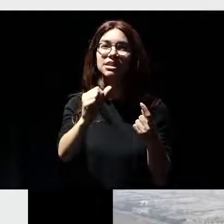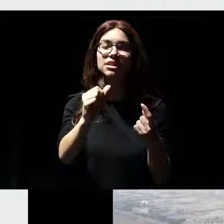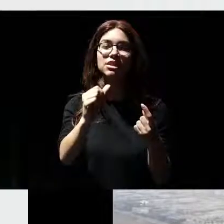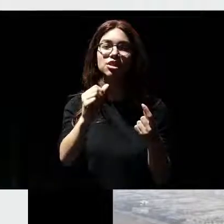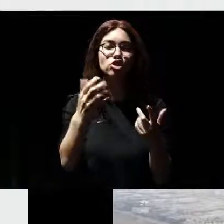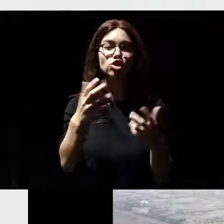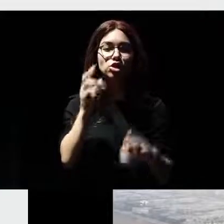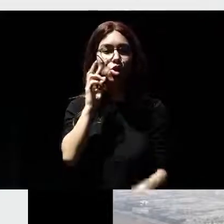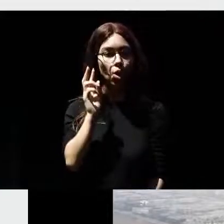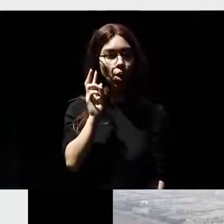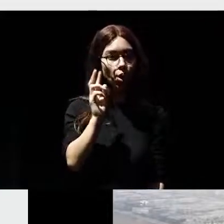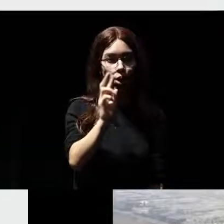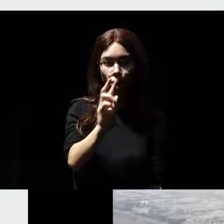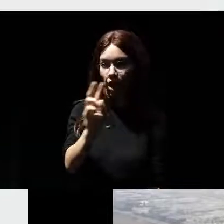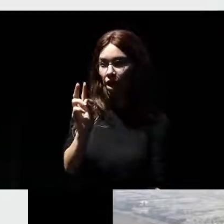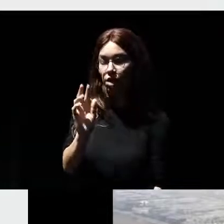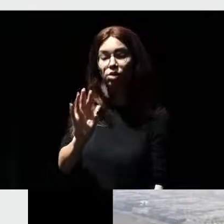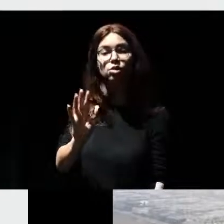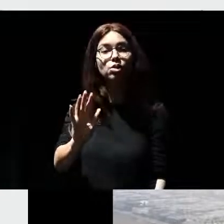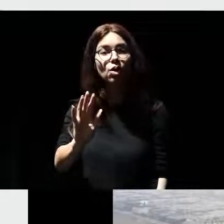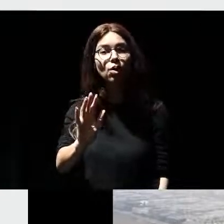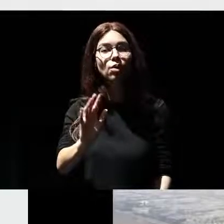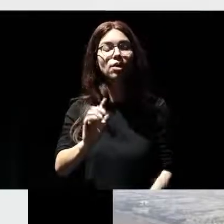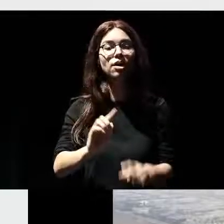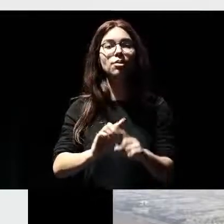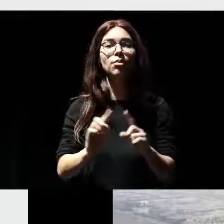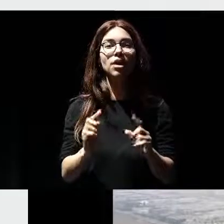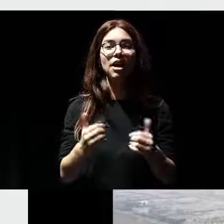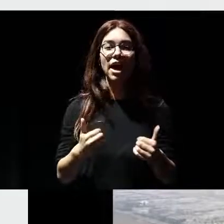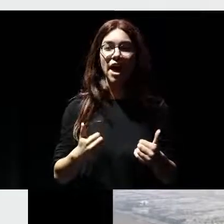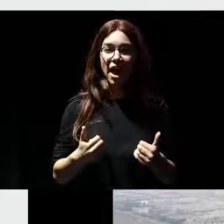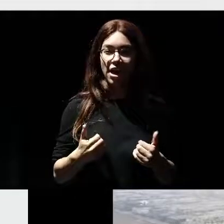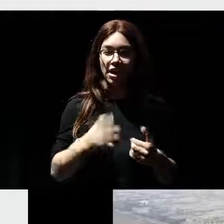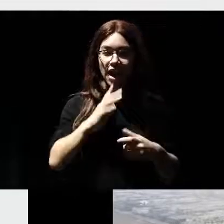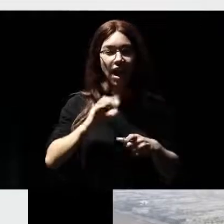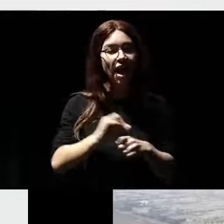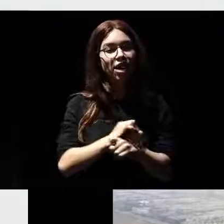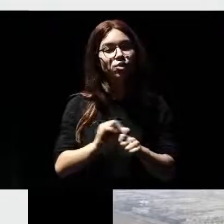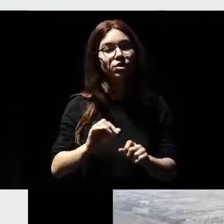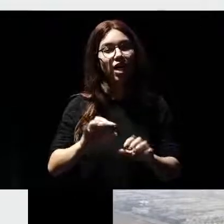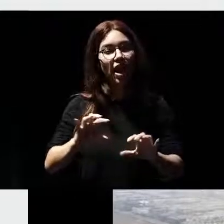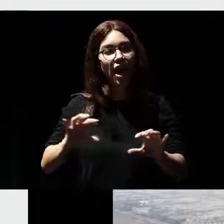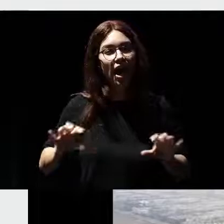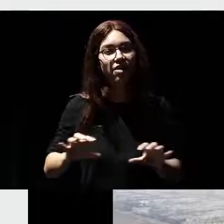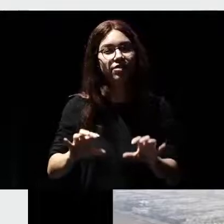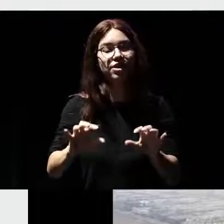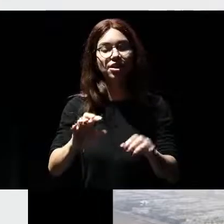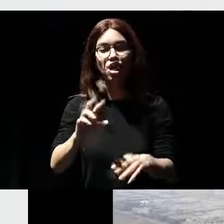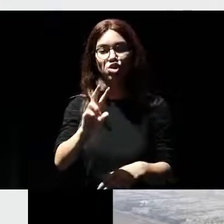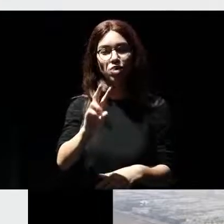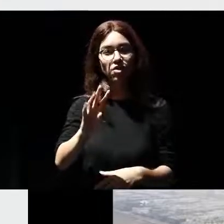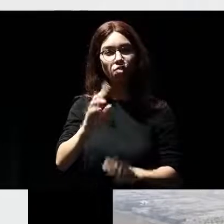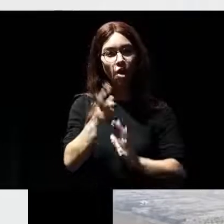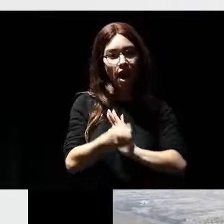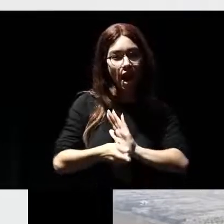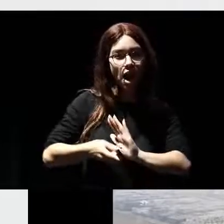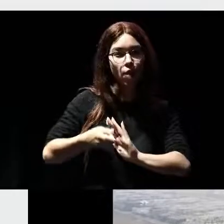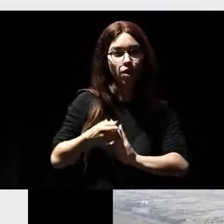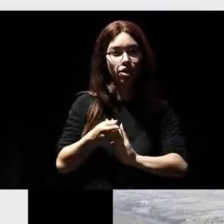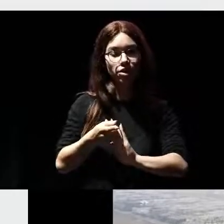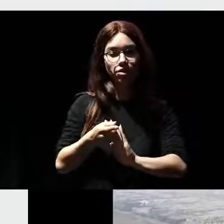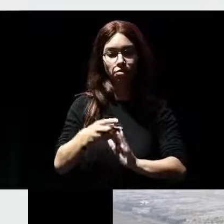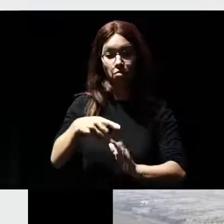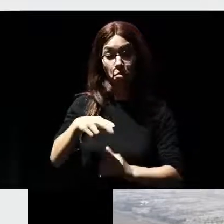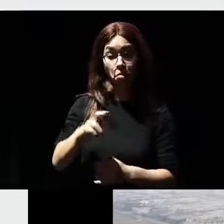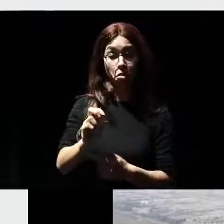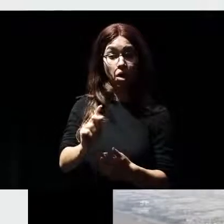look at, but a park that had genuine activities. It was a kind of 24-hour park.